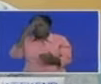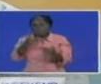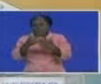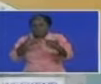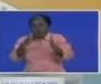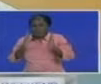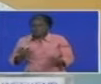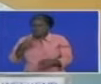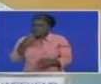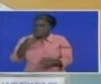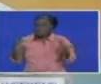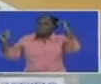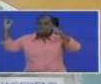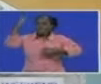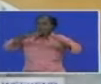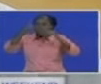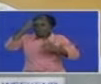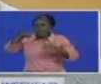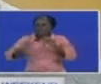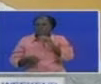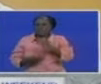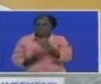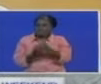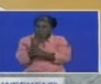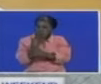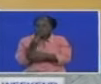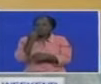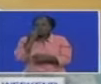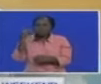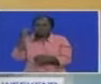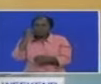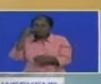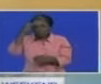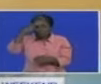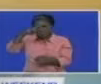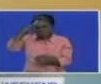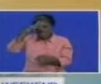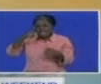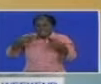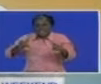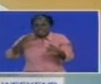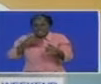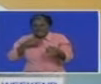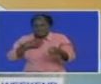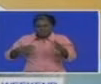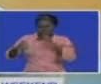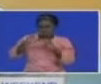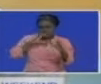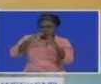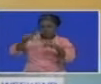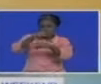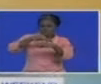that foreign policy is a product of the domestic policy. So let us have a conversation, a national